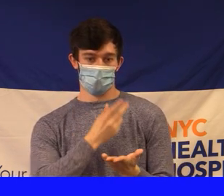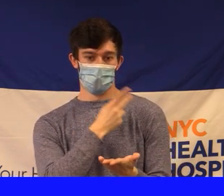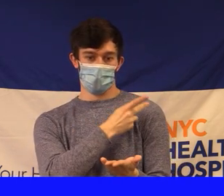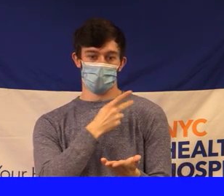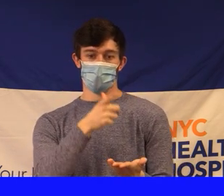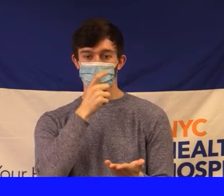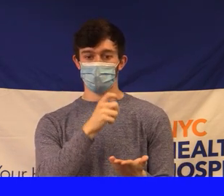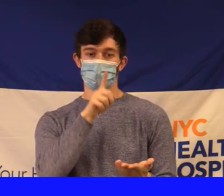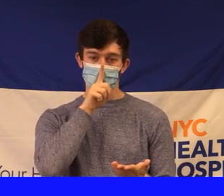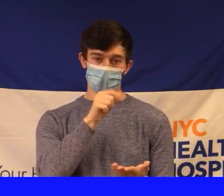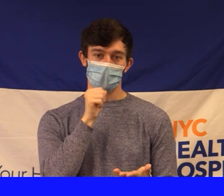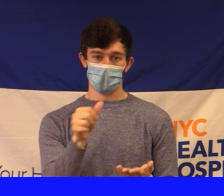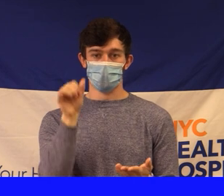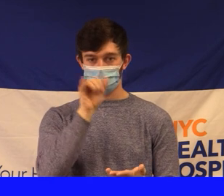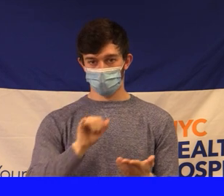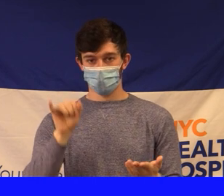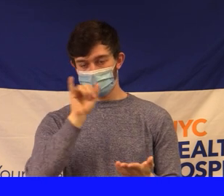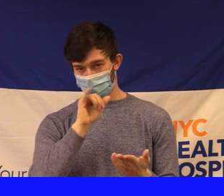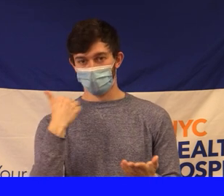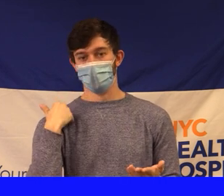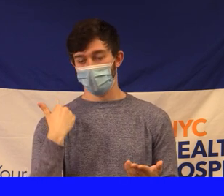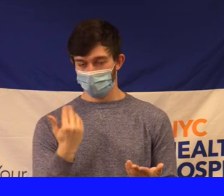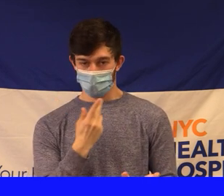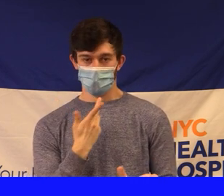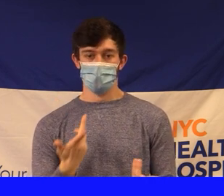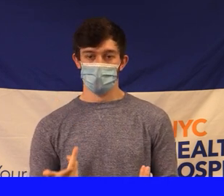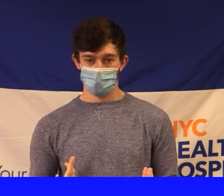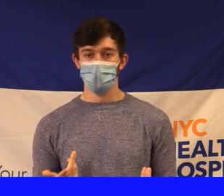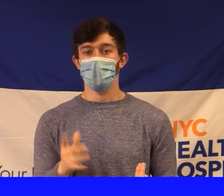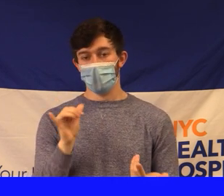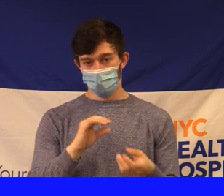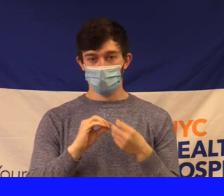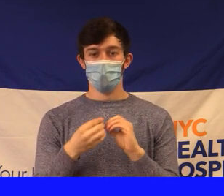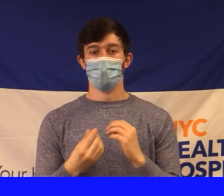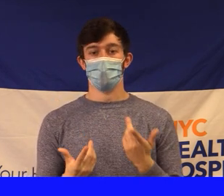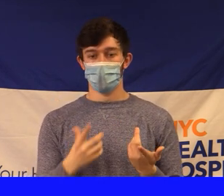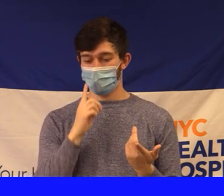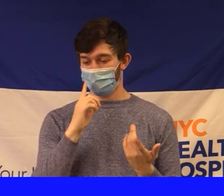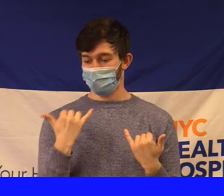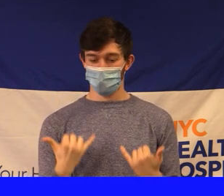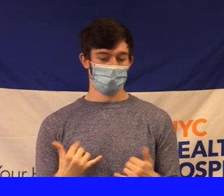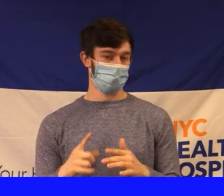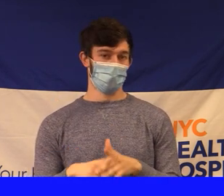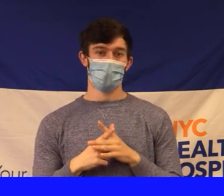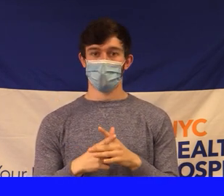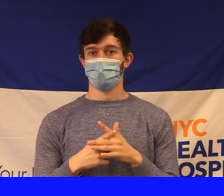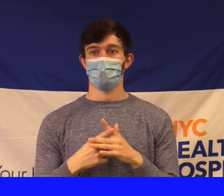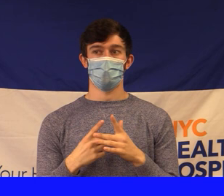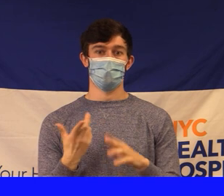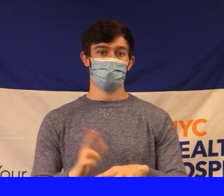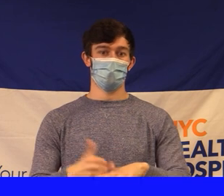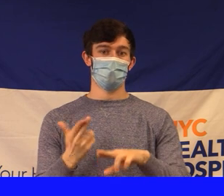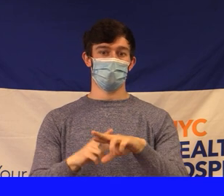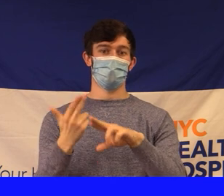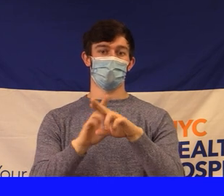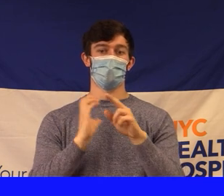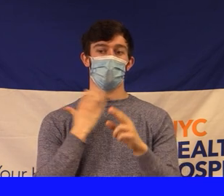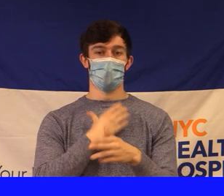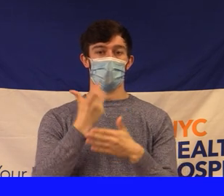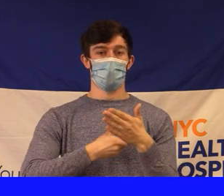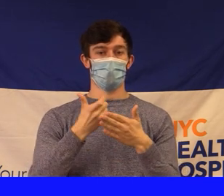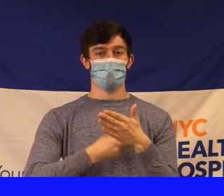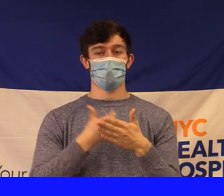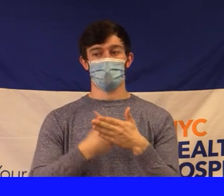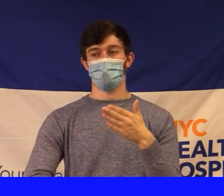uninsured NYC care patients, and so that number is a part of driving the cost. The